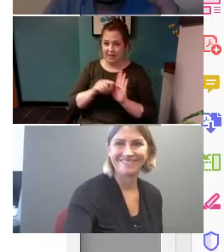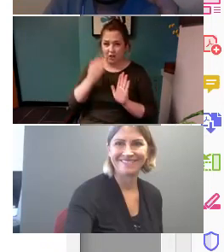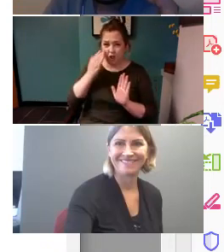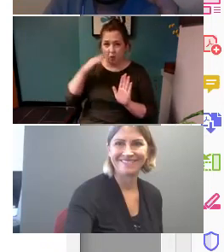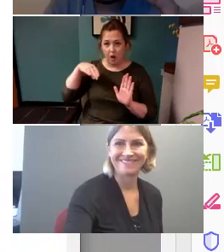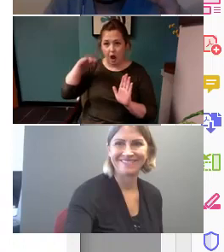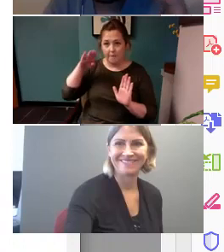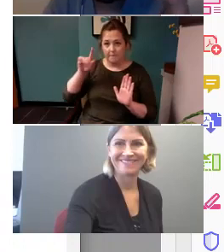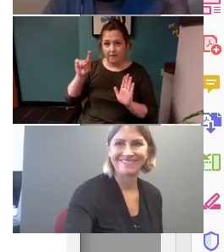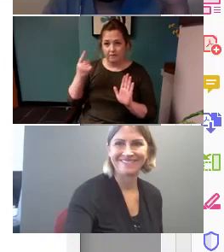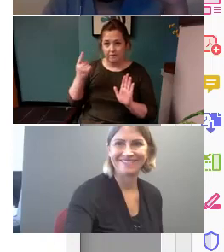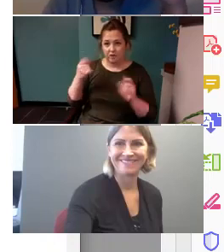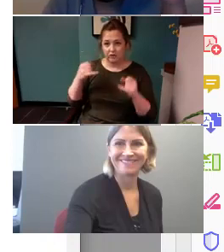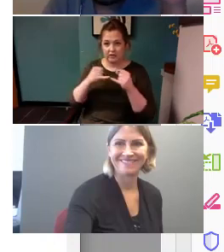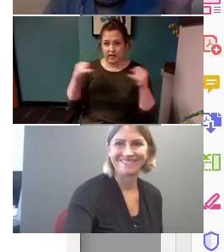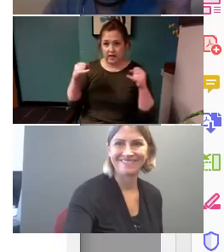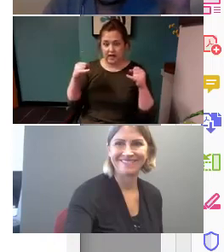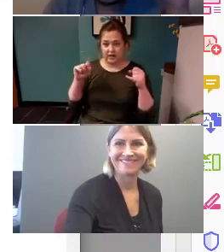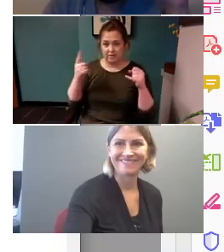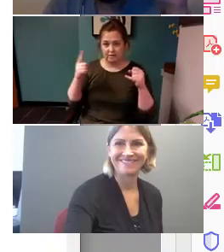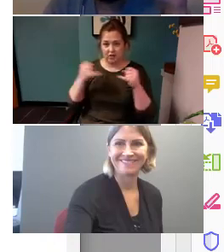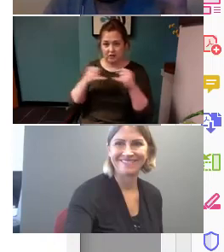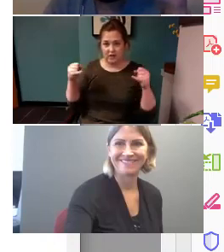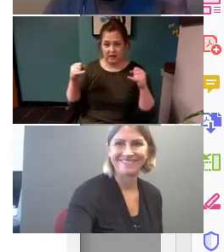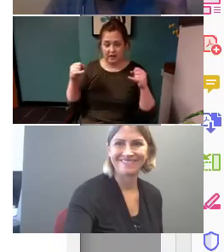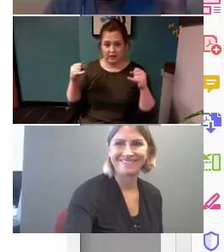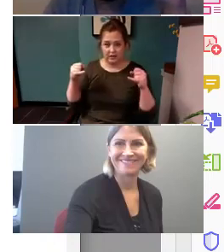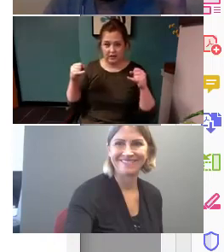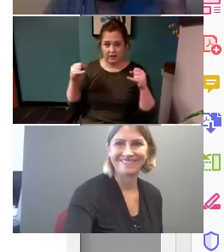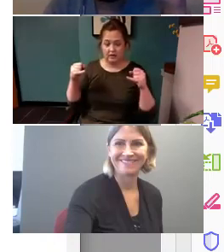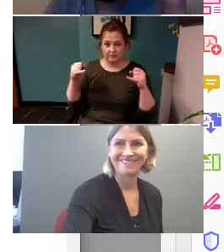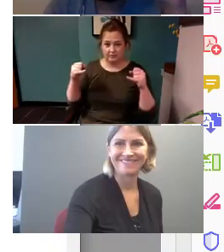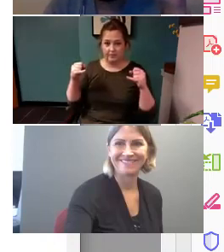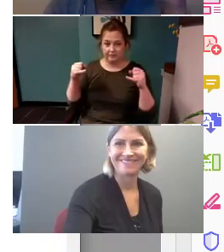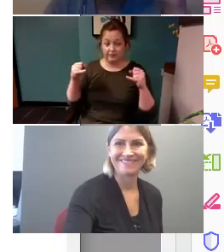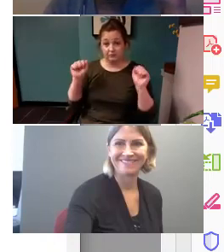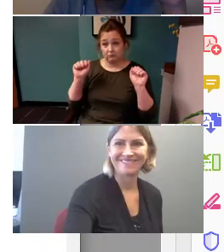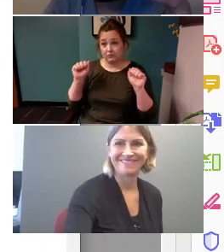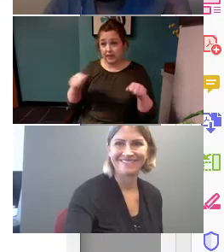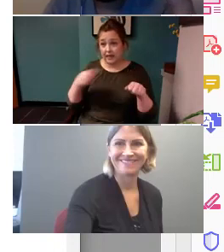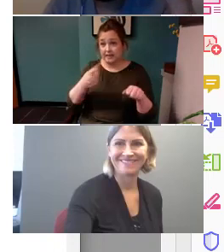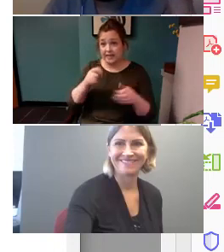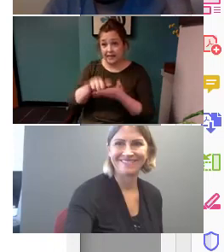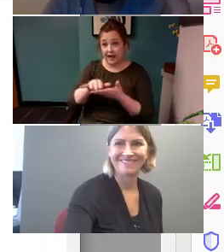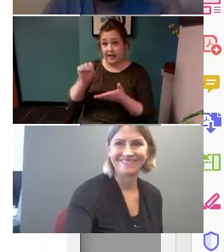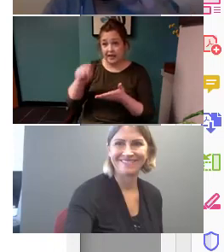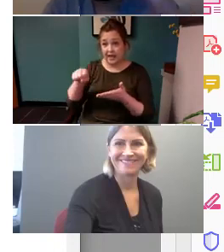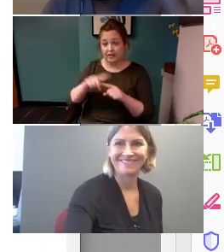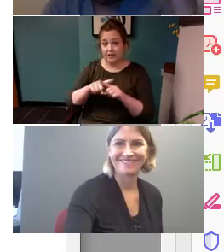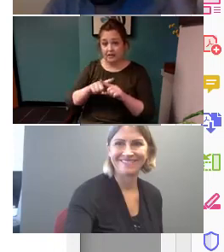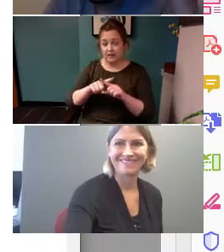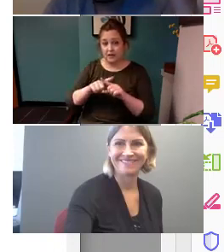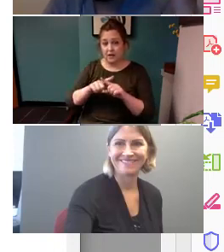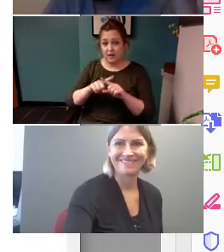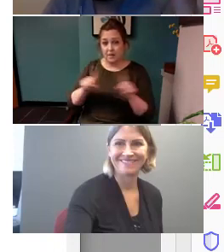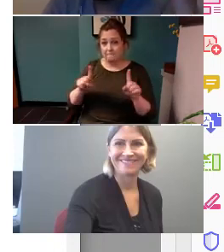that we can say yeah. Yes, for the first line, yes. For but the third cannot, one, yeah. No. For the